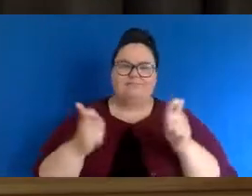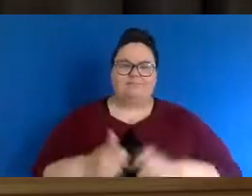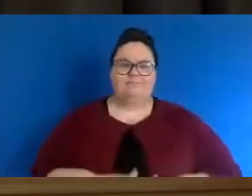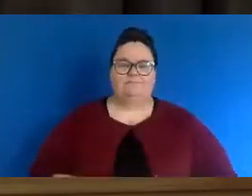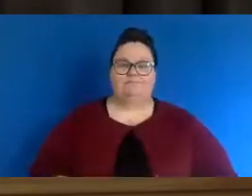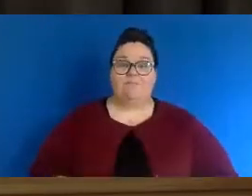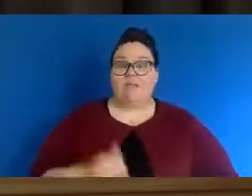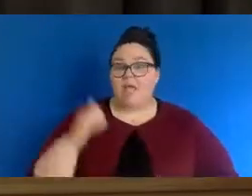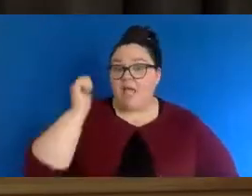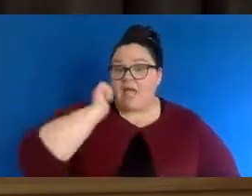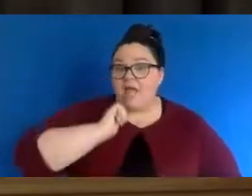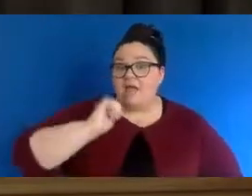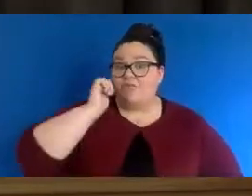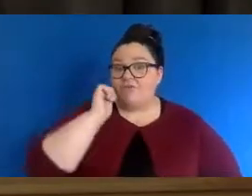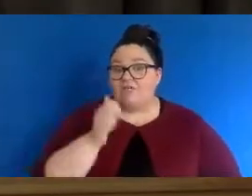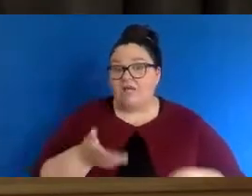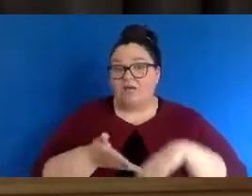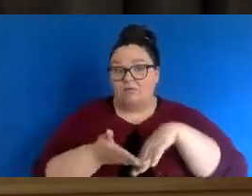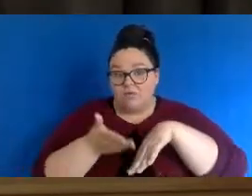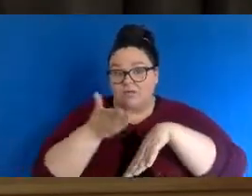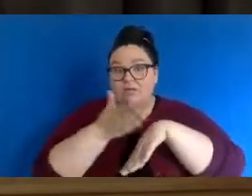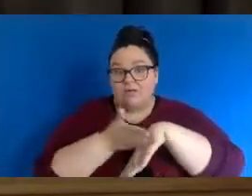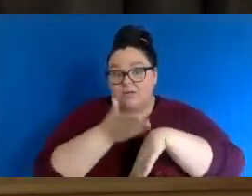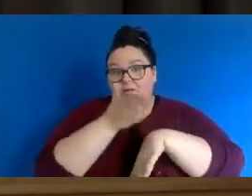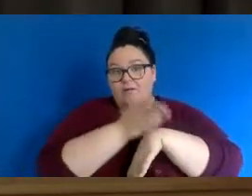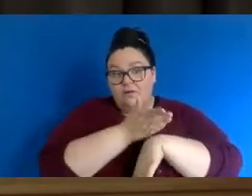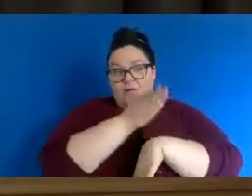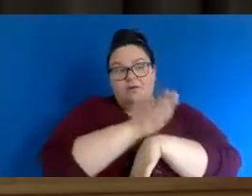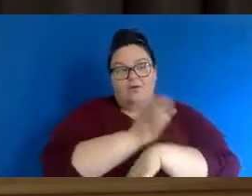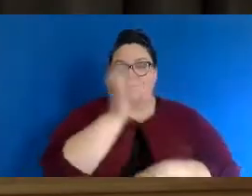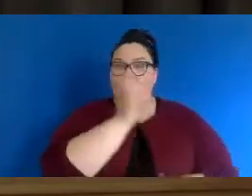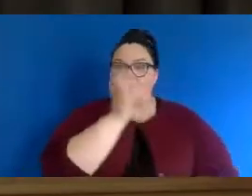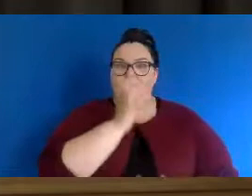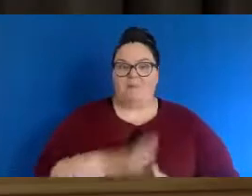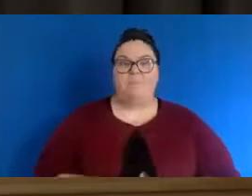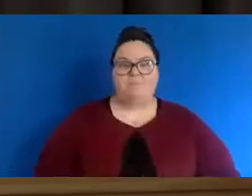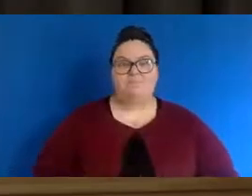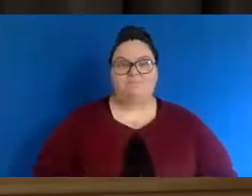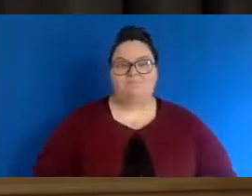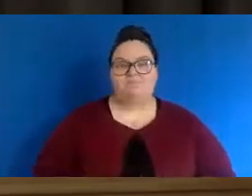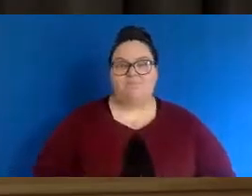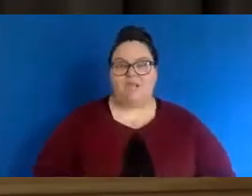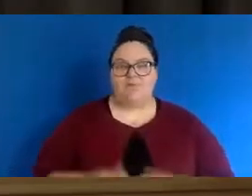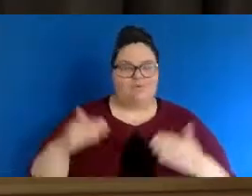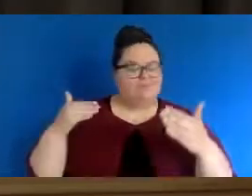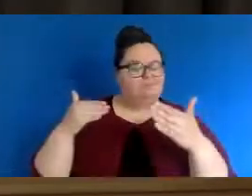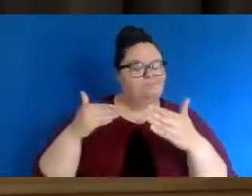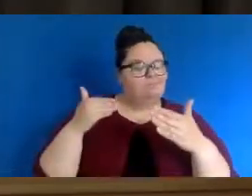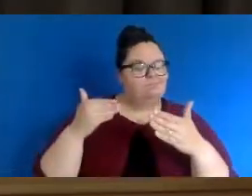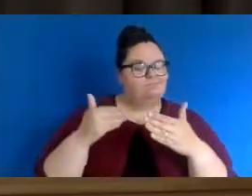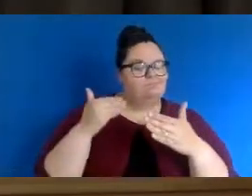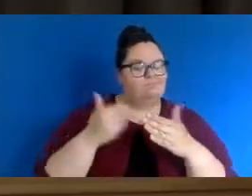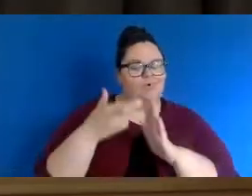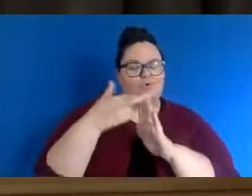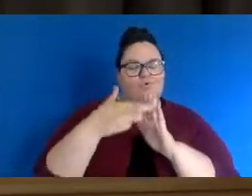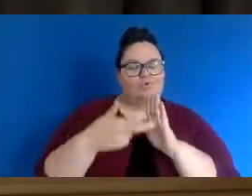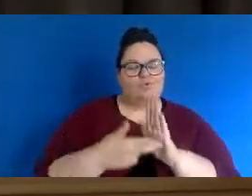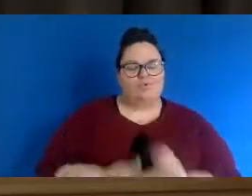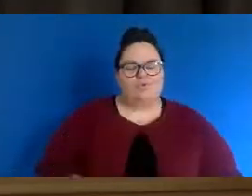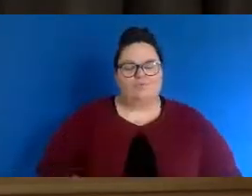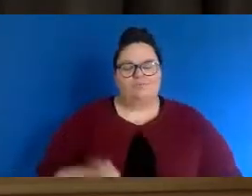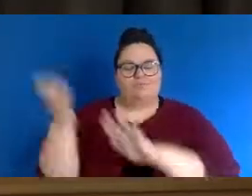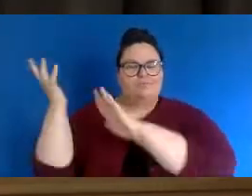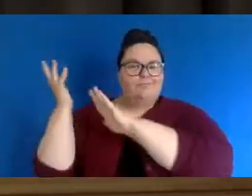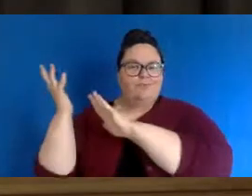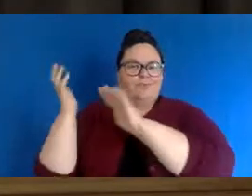Every day we are making impressive progress in our vaccination plan and getting closer to eliminating restrictions by moving